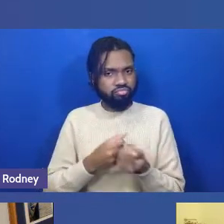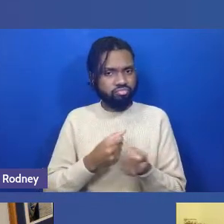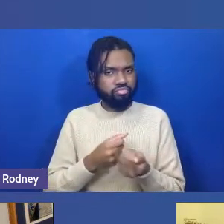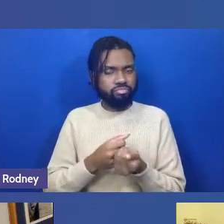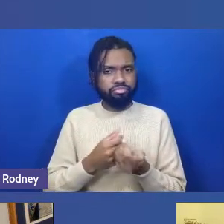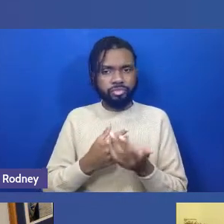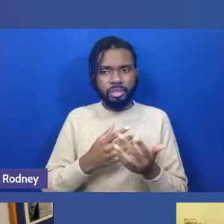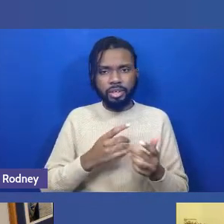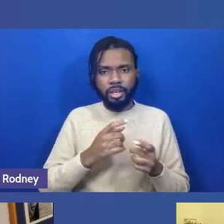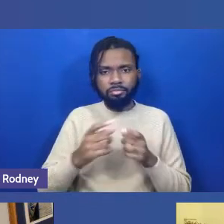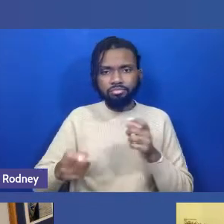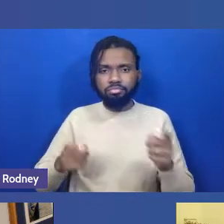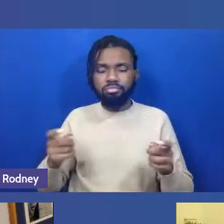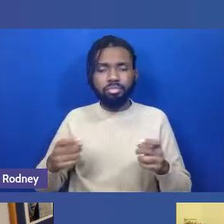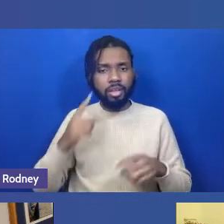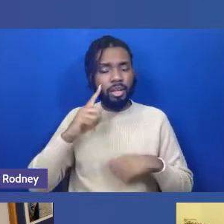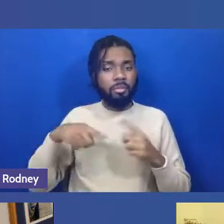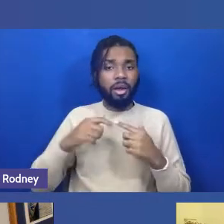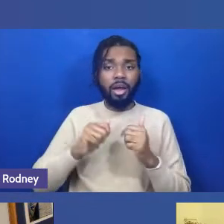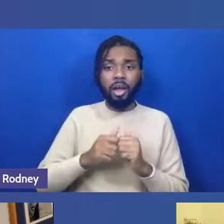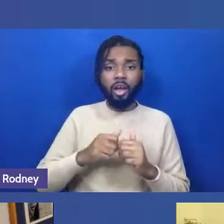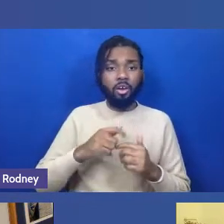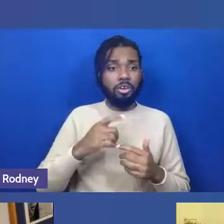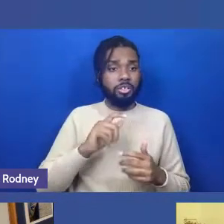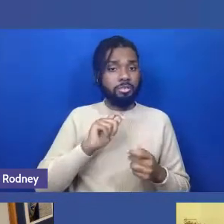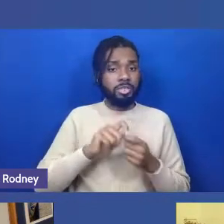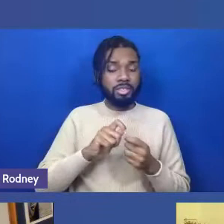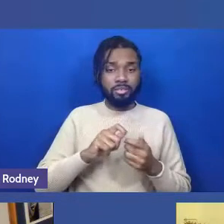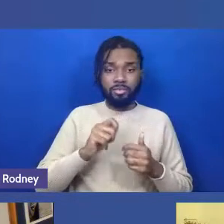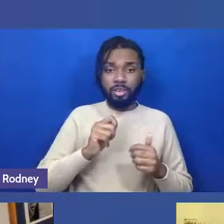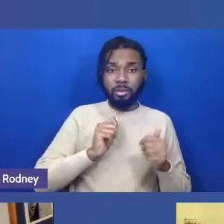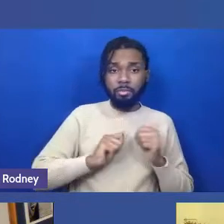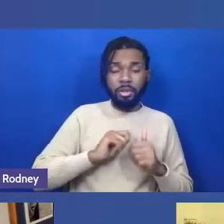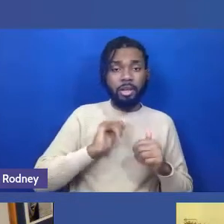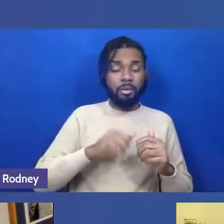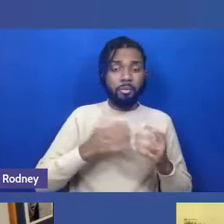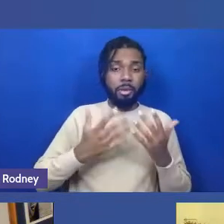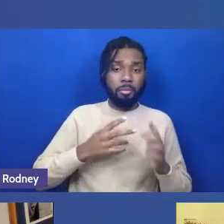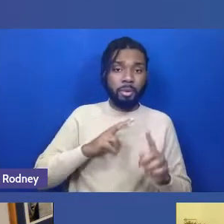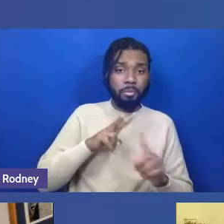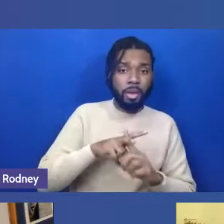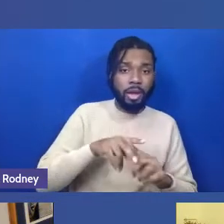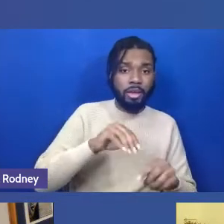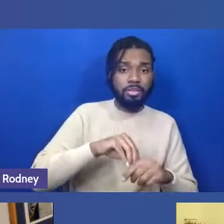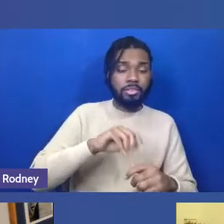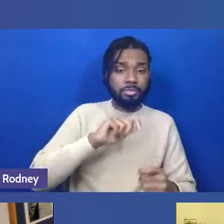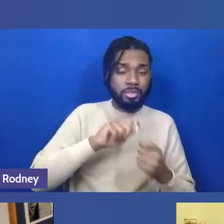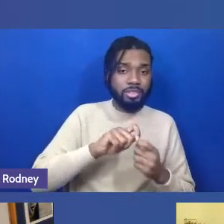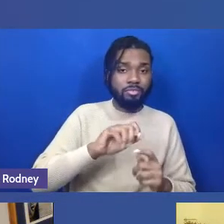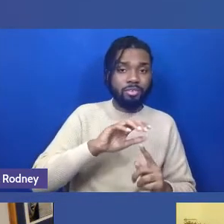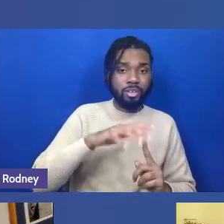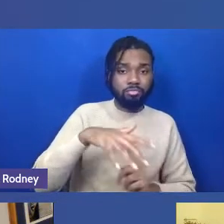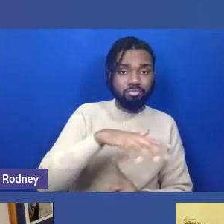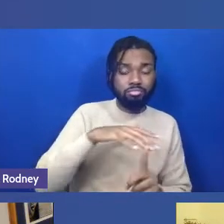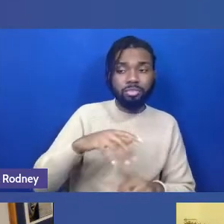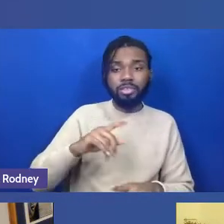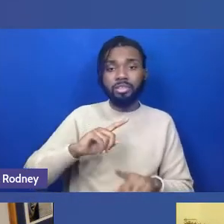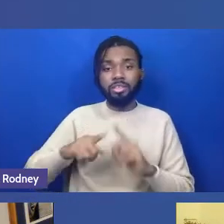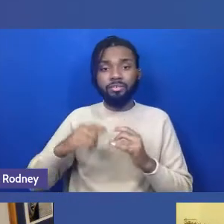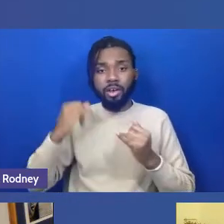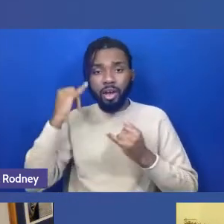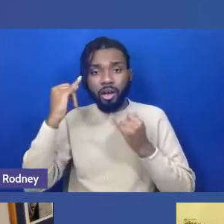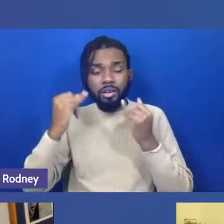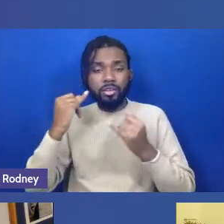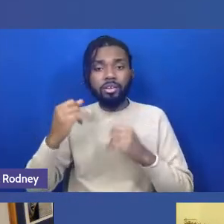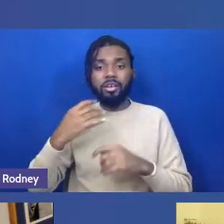the way a piece can activate in different circumstances, within different cultures, within different cultural frameworks, within different ideologies, and